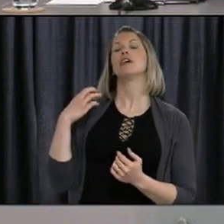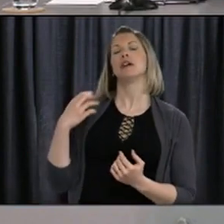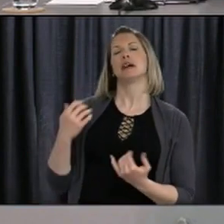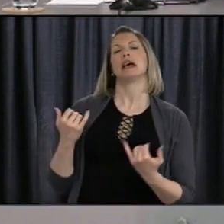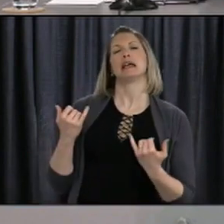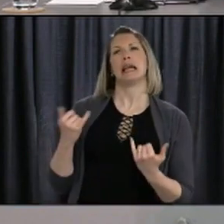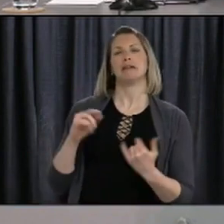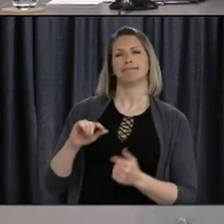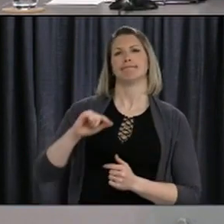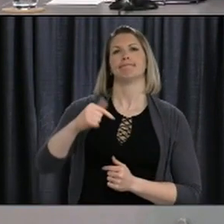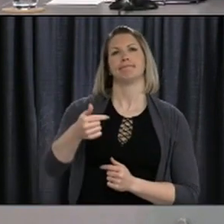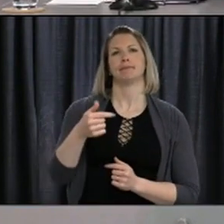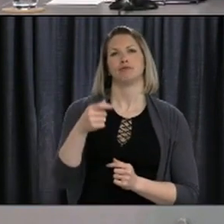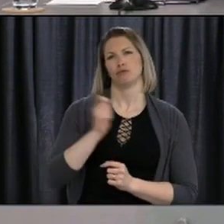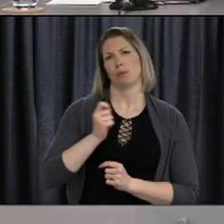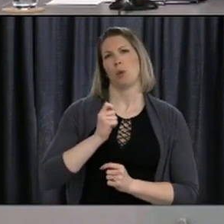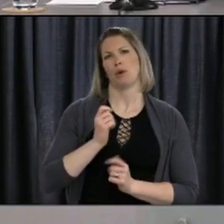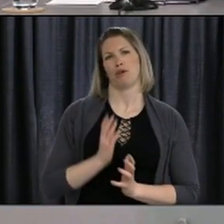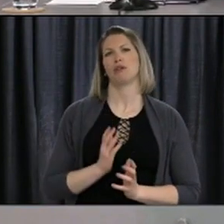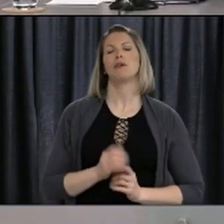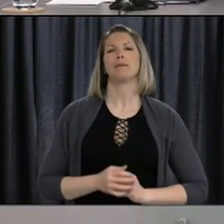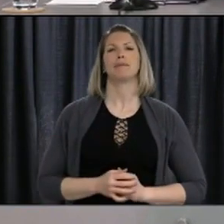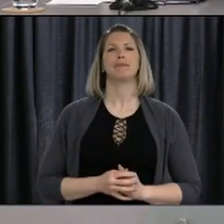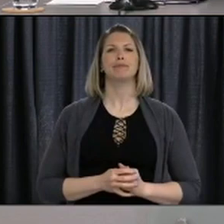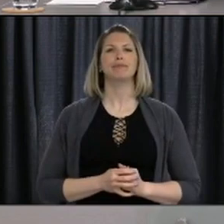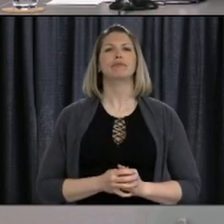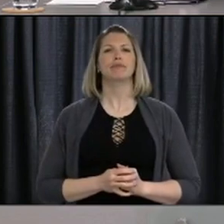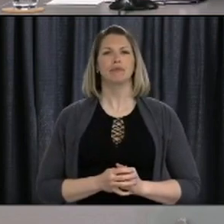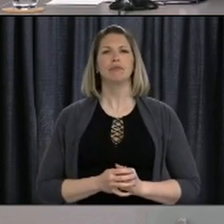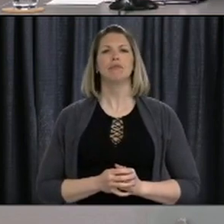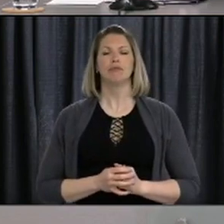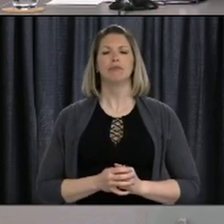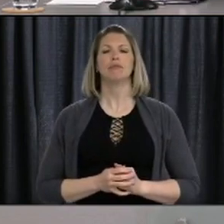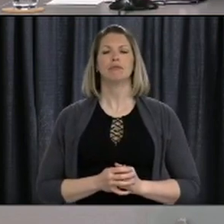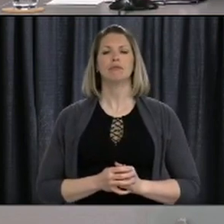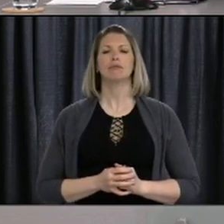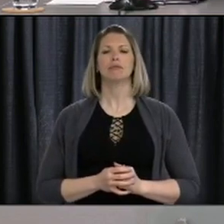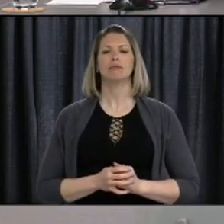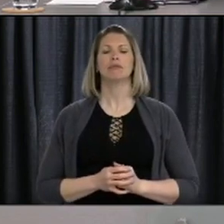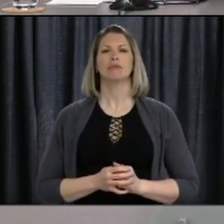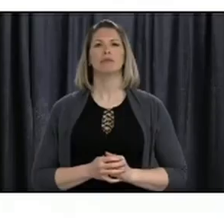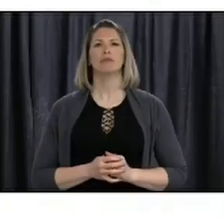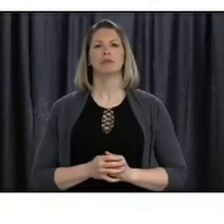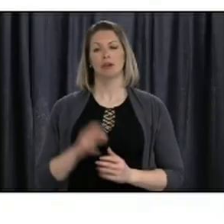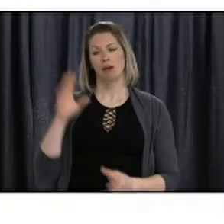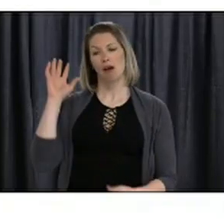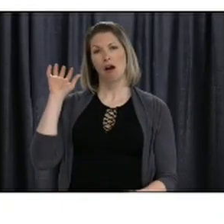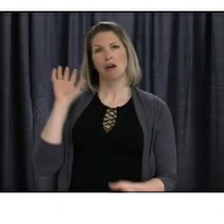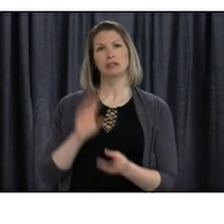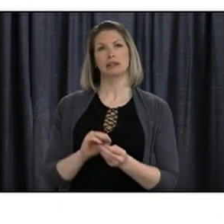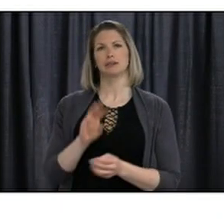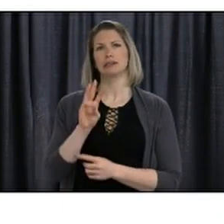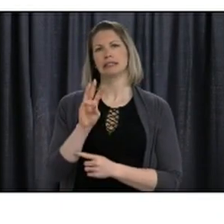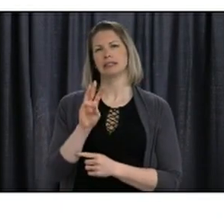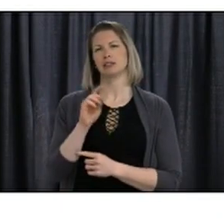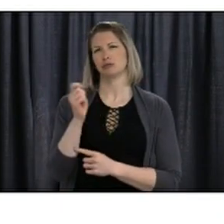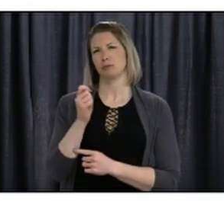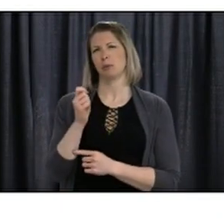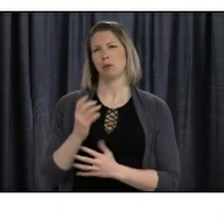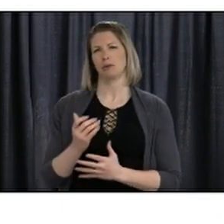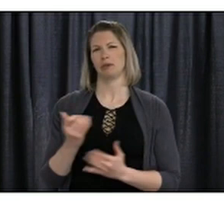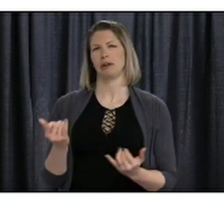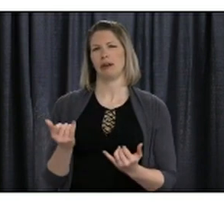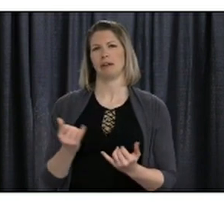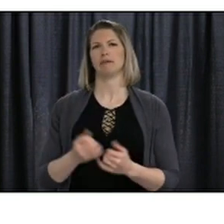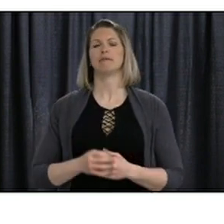questions for today. Thank you, Premier. For the benefit of our speakers, we have six reporters registered for today's call. Each